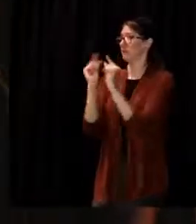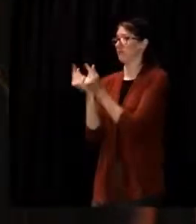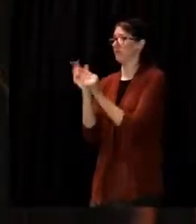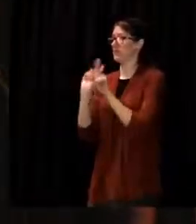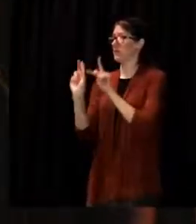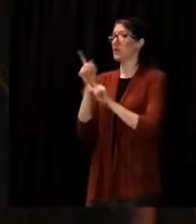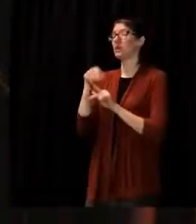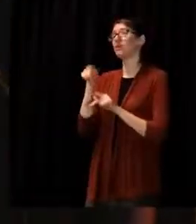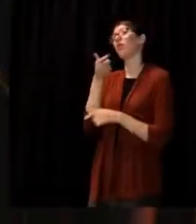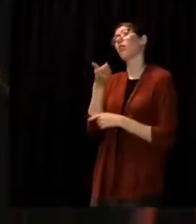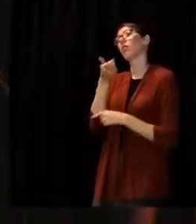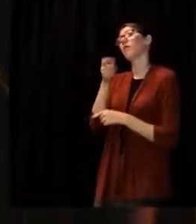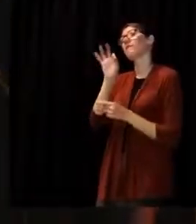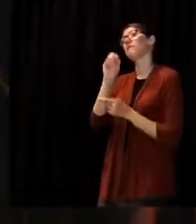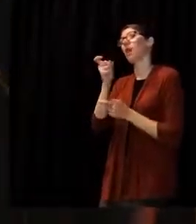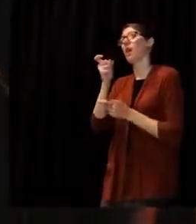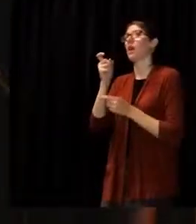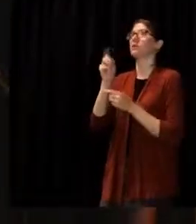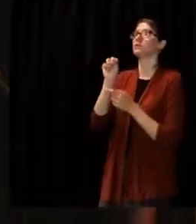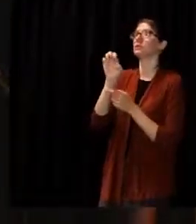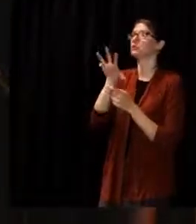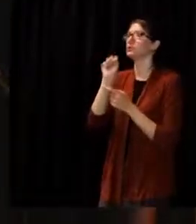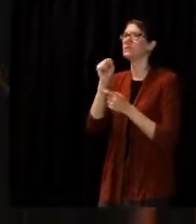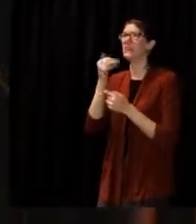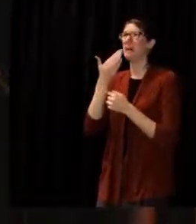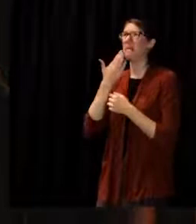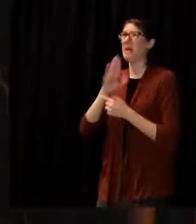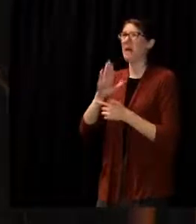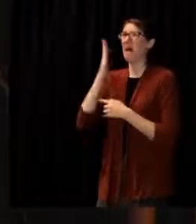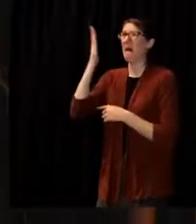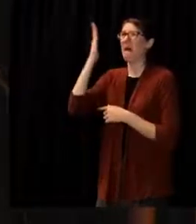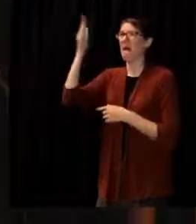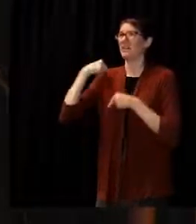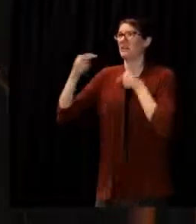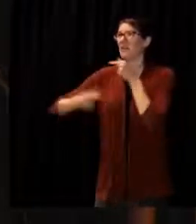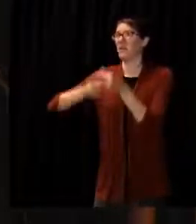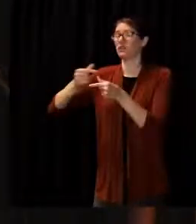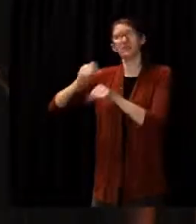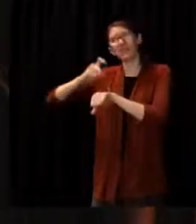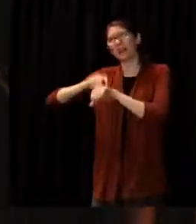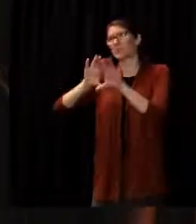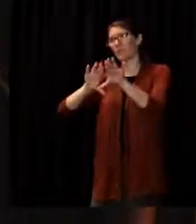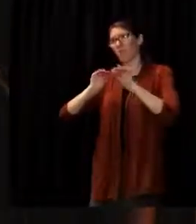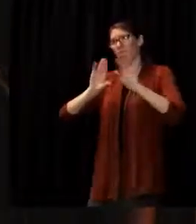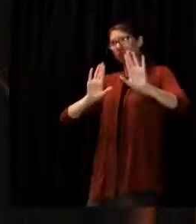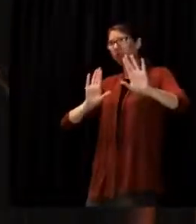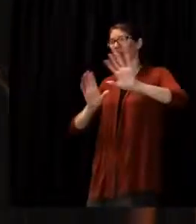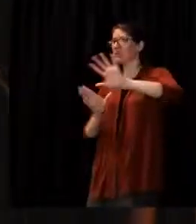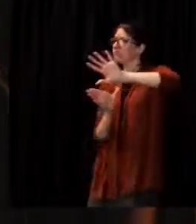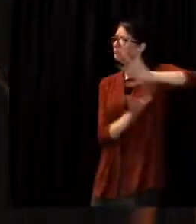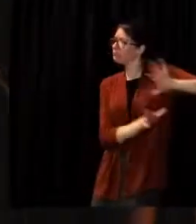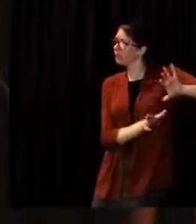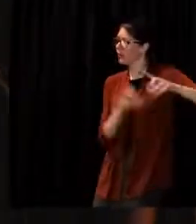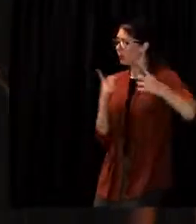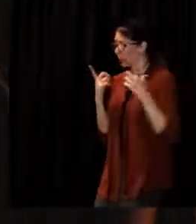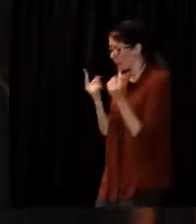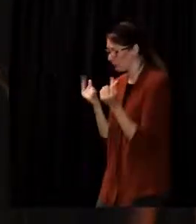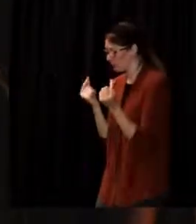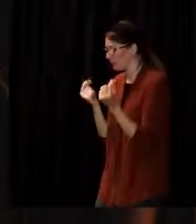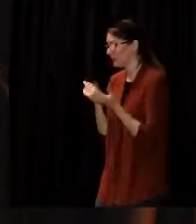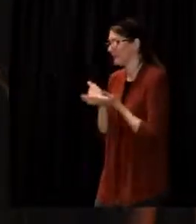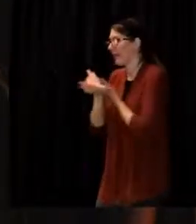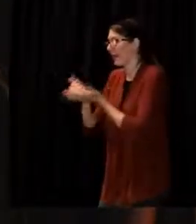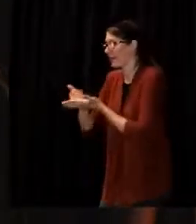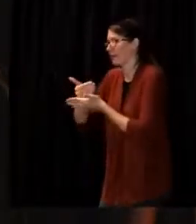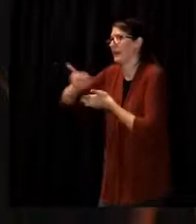I don't know, Fox News and looking at how bad things are for the next generation. It's time to get away from that and start saying, now what can I do for the next